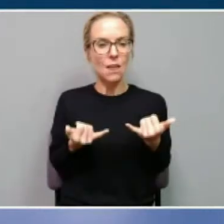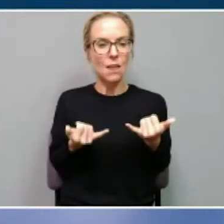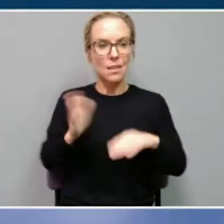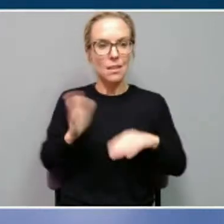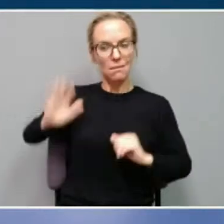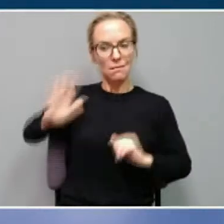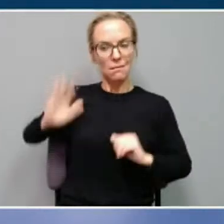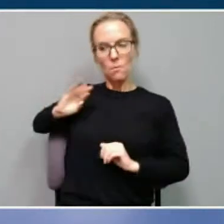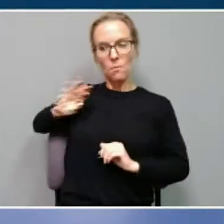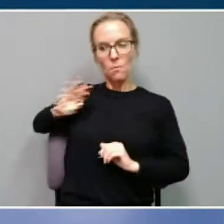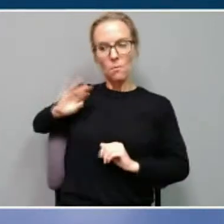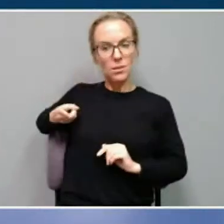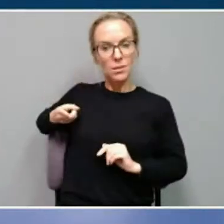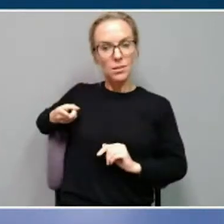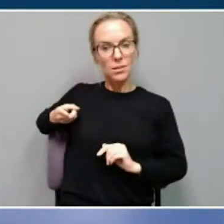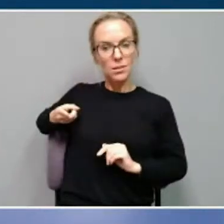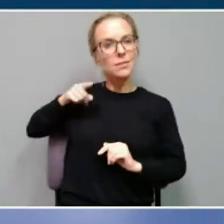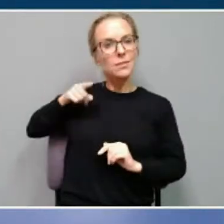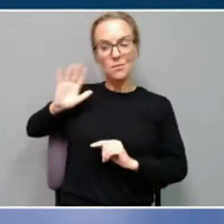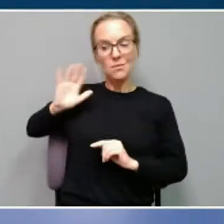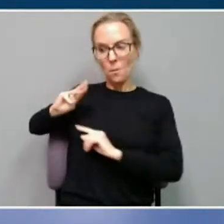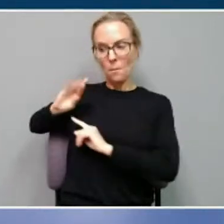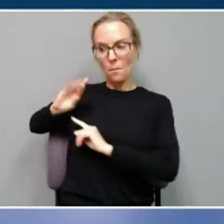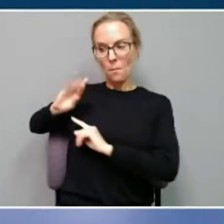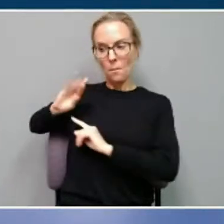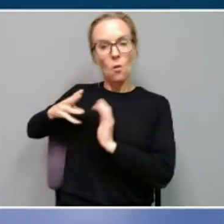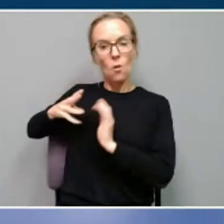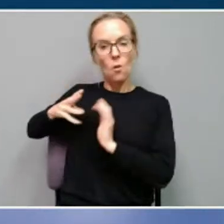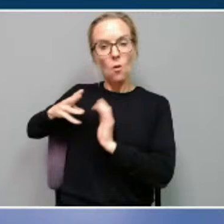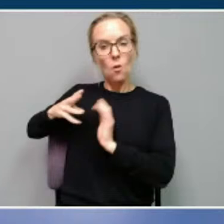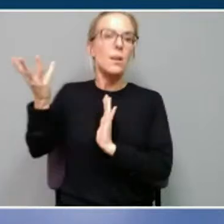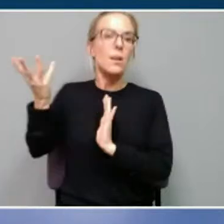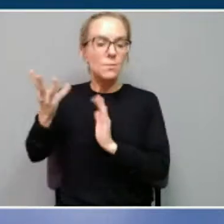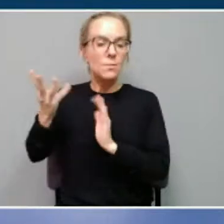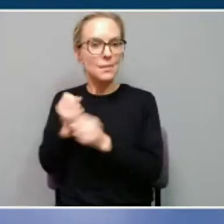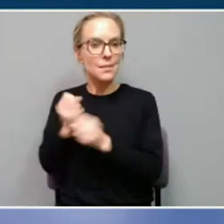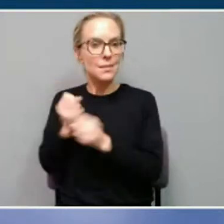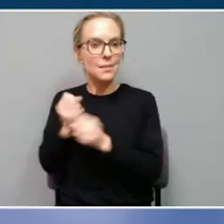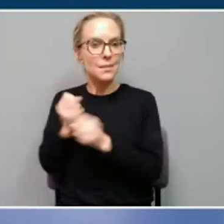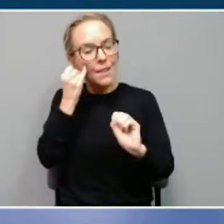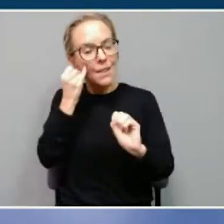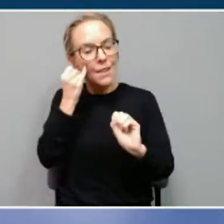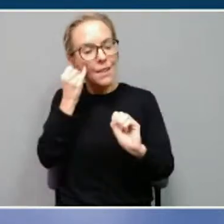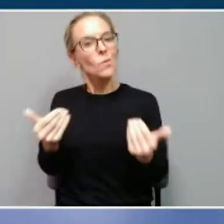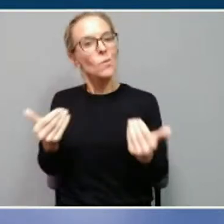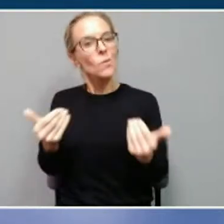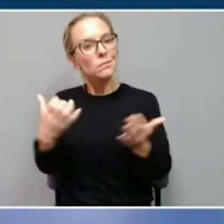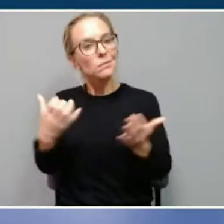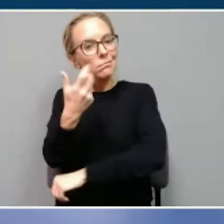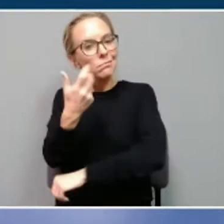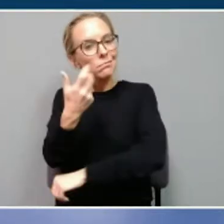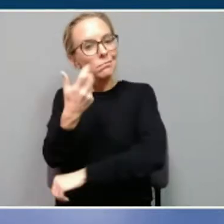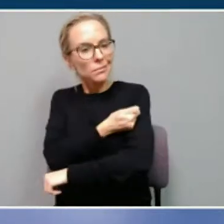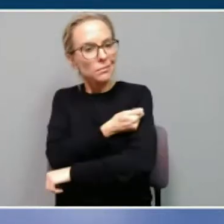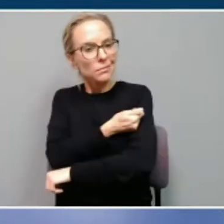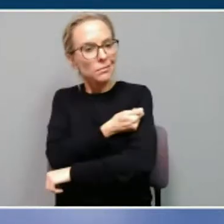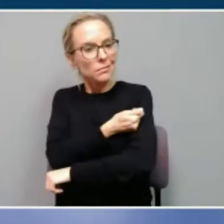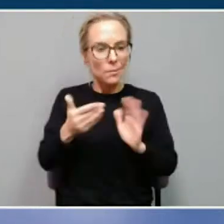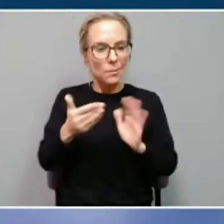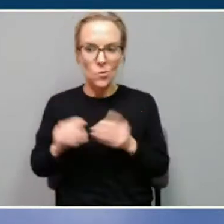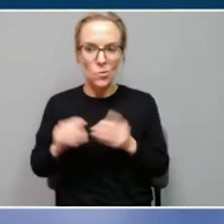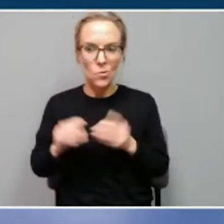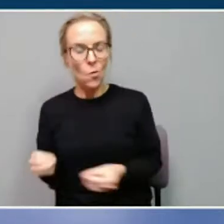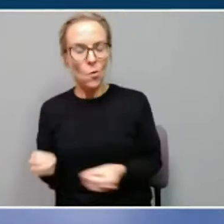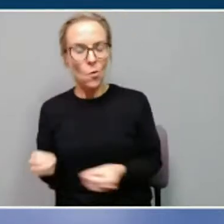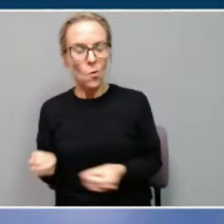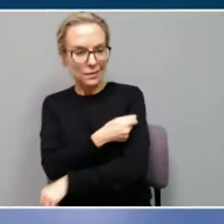In March, if you look at these numbers, you were 4 times safer if you'd gotten vaccinated versus if you were unvaccinated. Today,